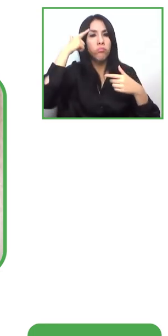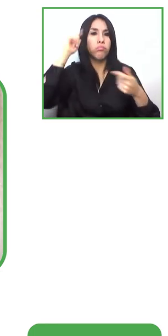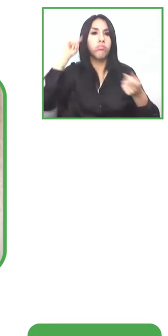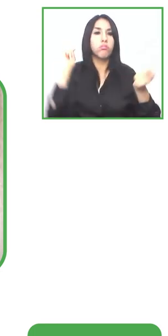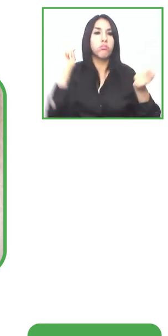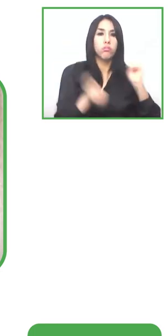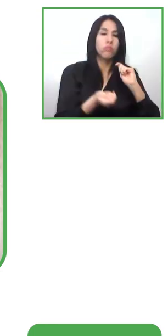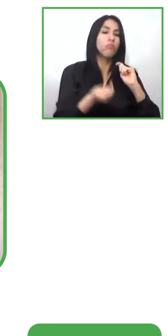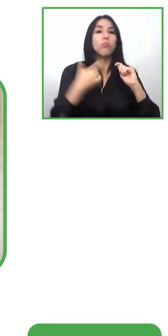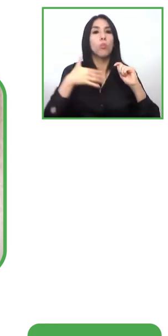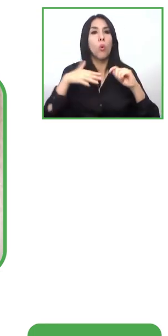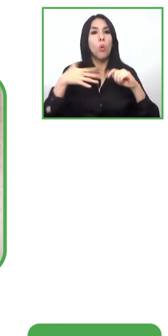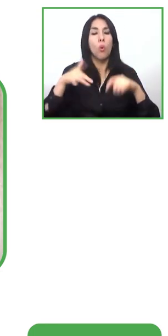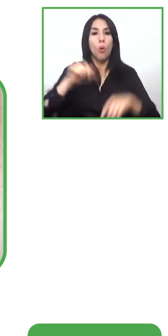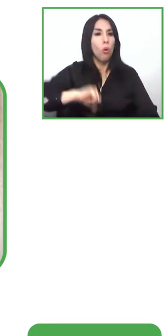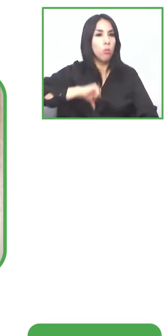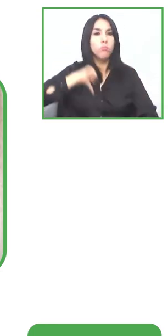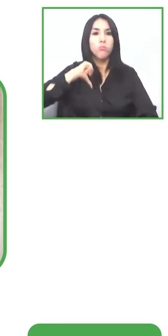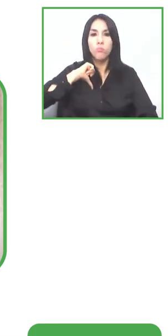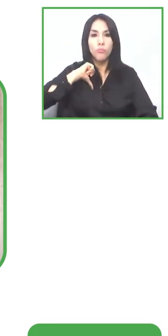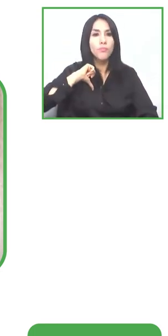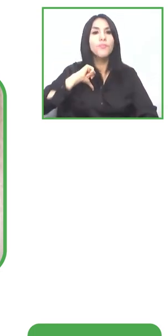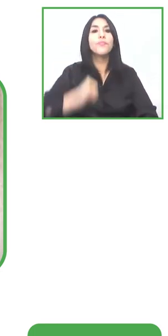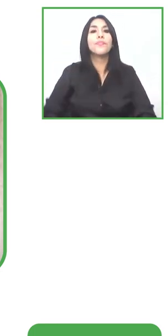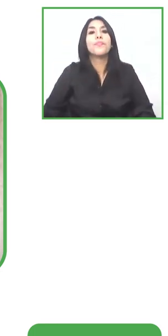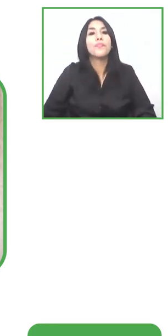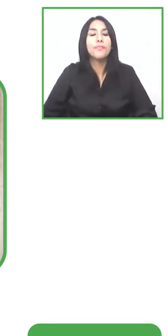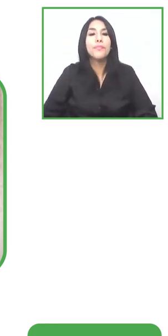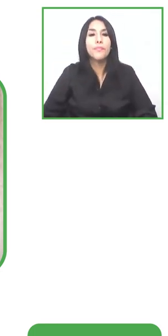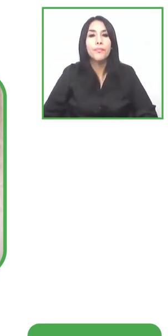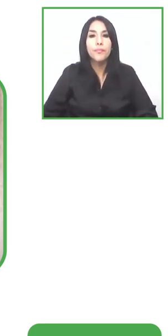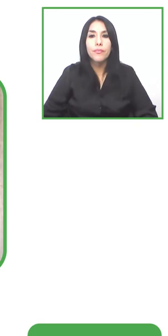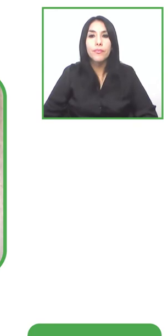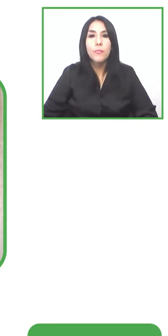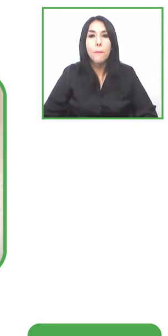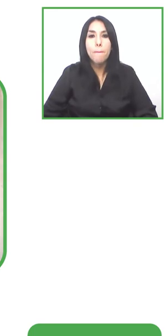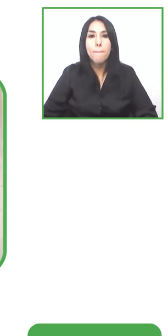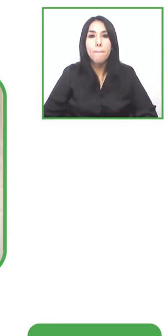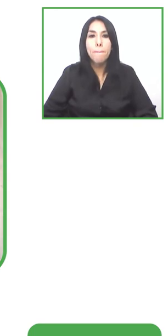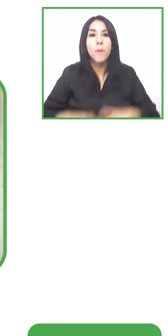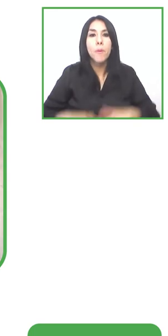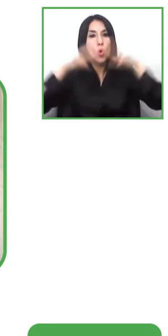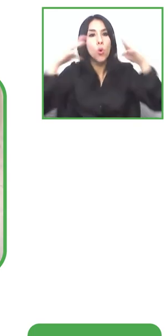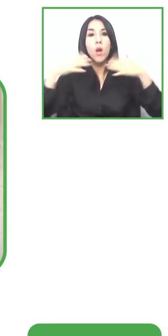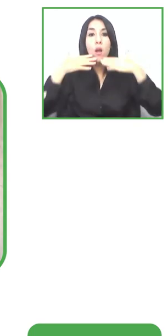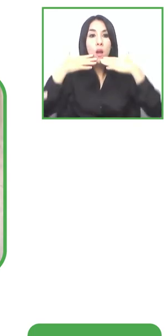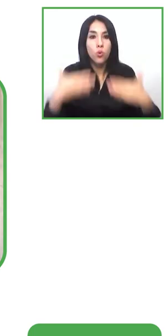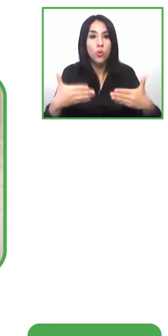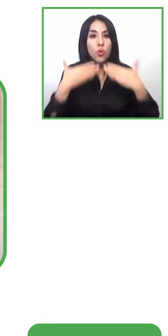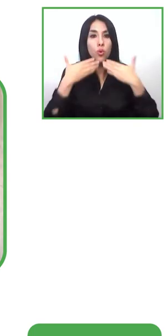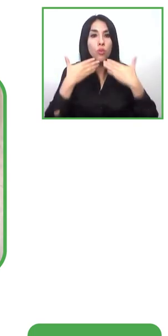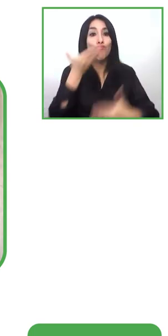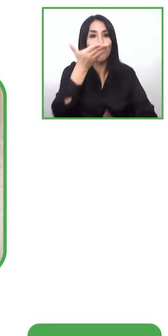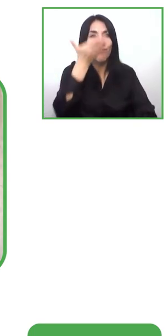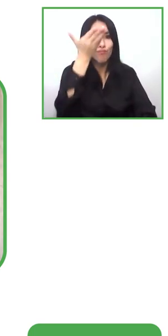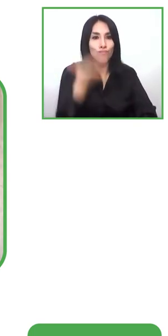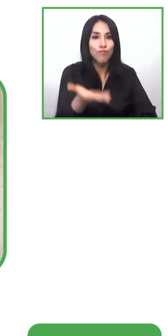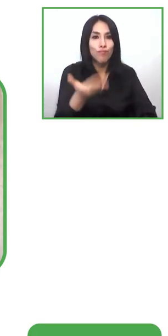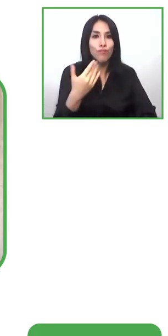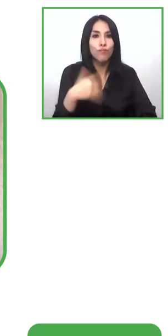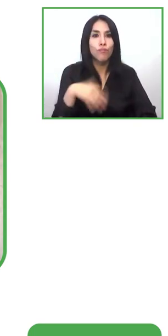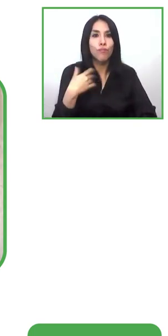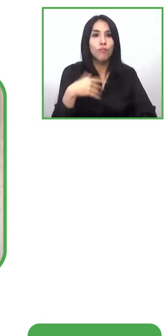and where they're recognized for their capacities and their talent, the more that will shift how society views them.